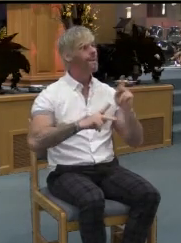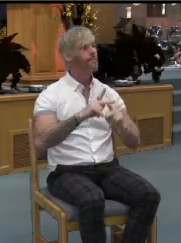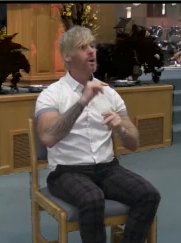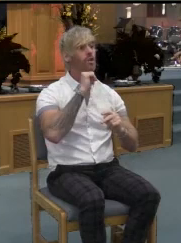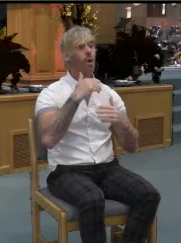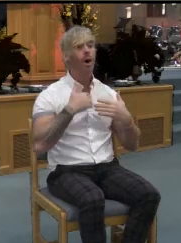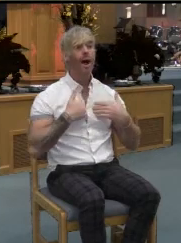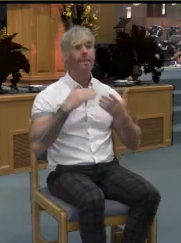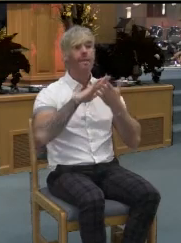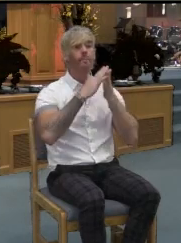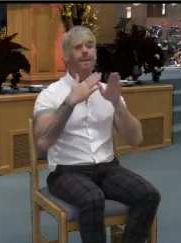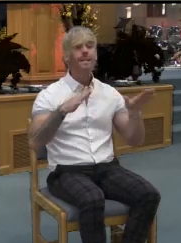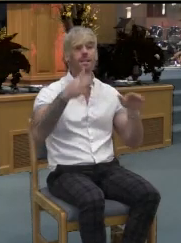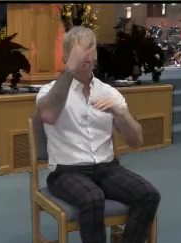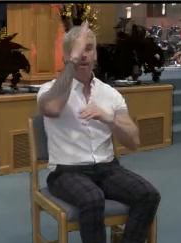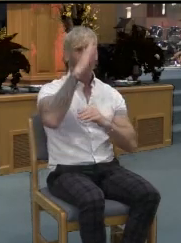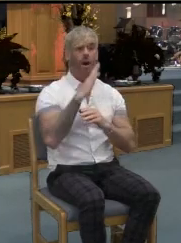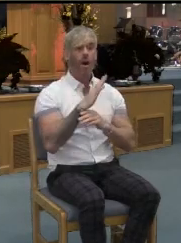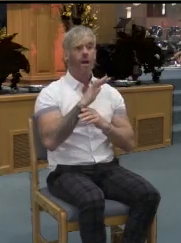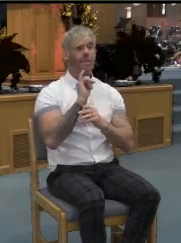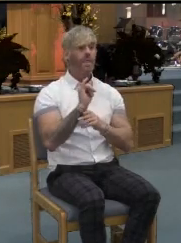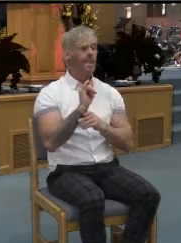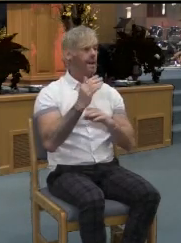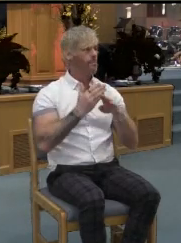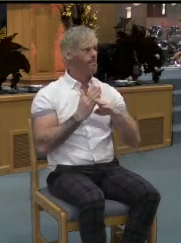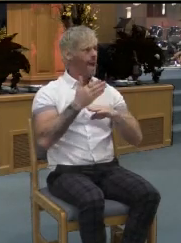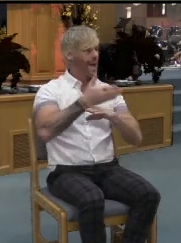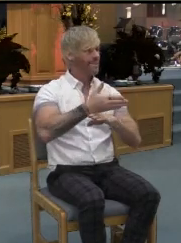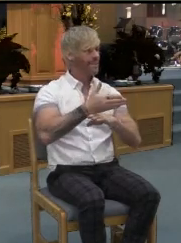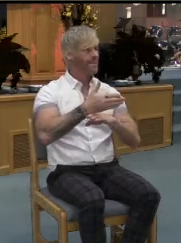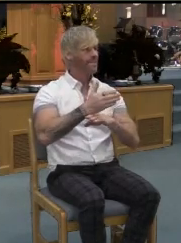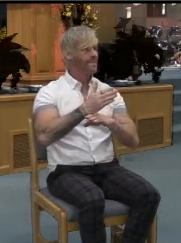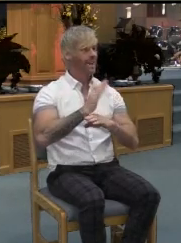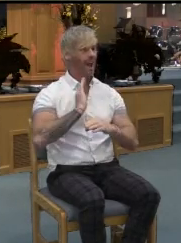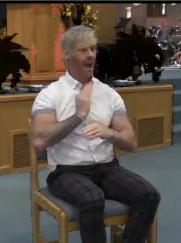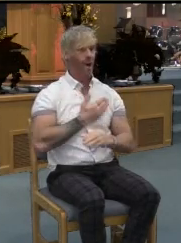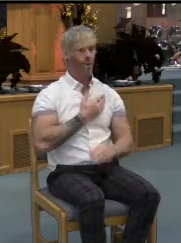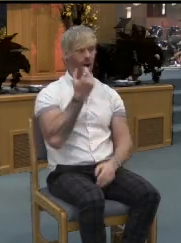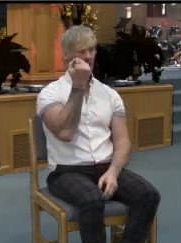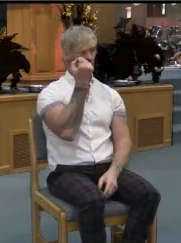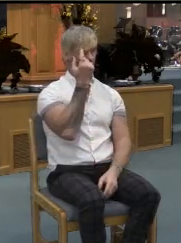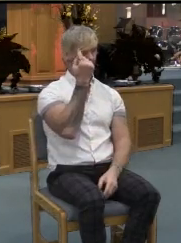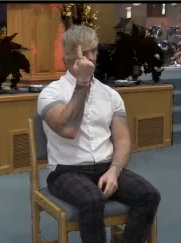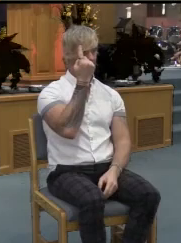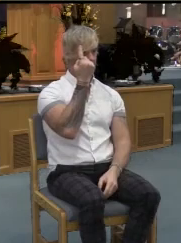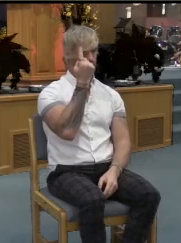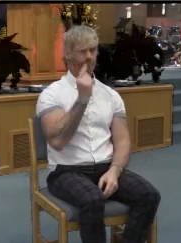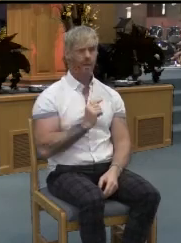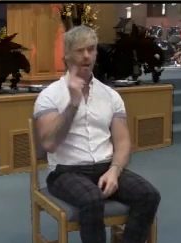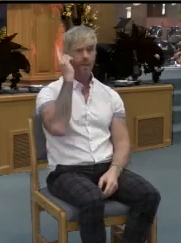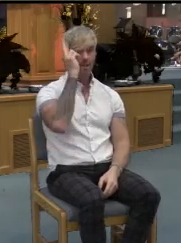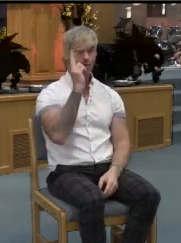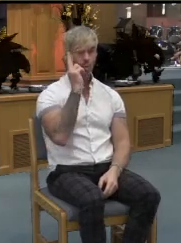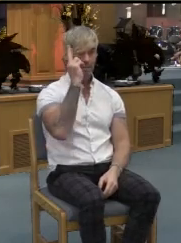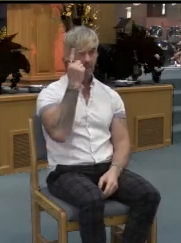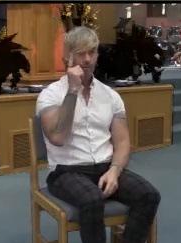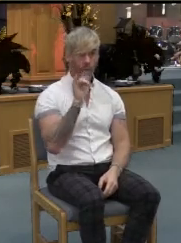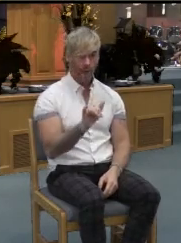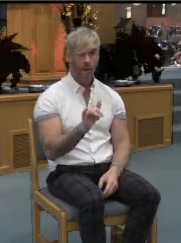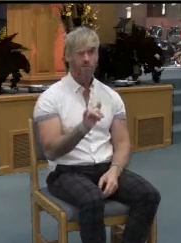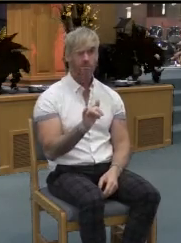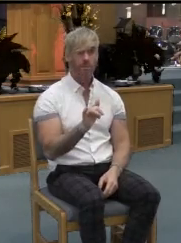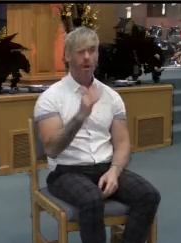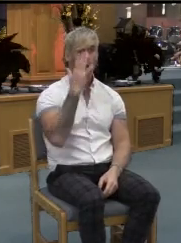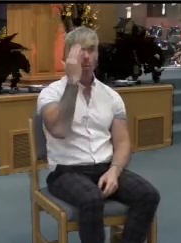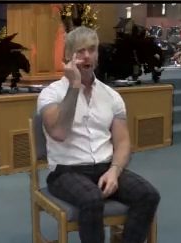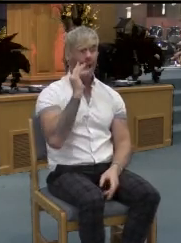the peace of God that passes all understanding. And there are reasons for that. There are reasons